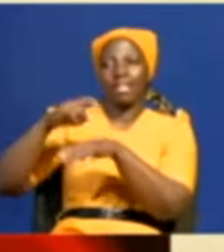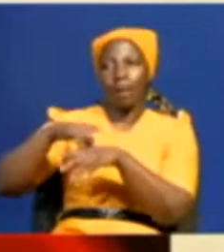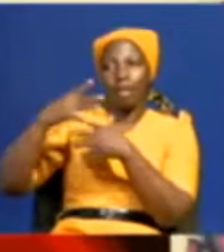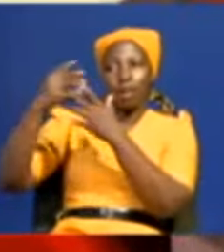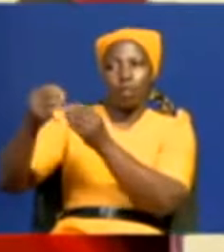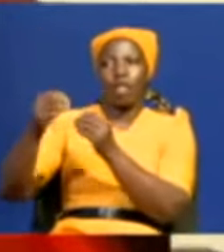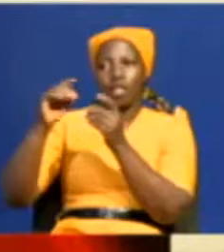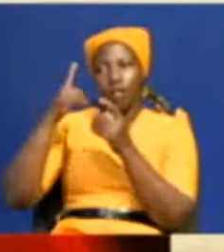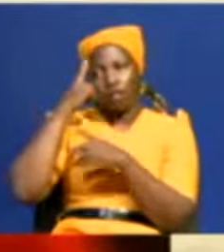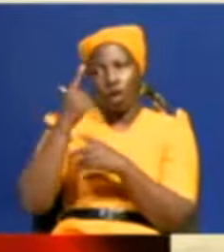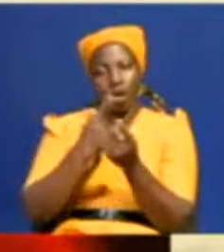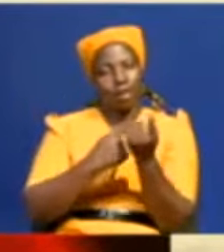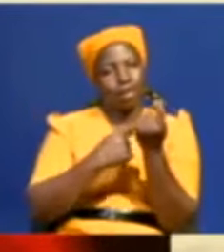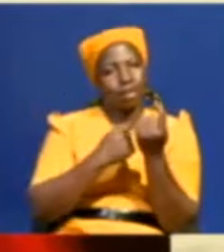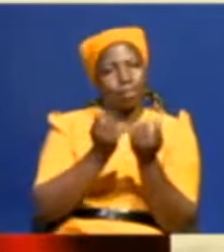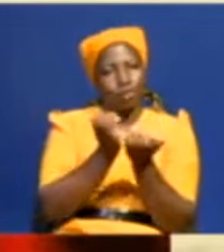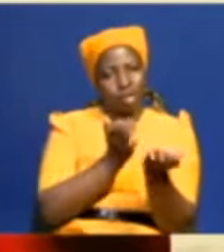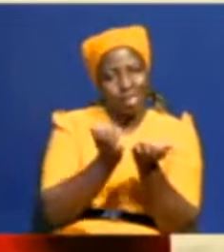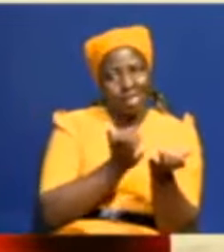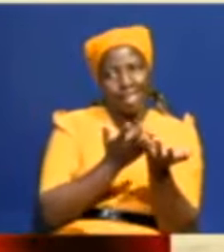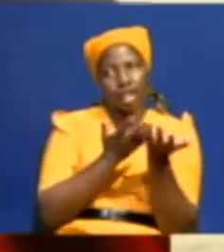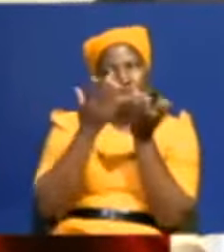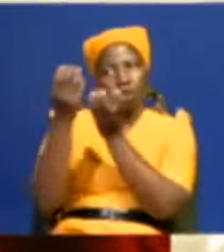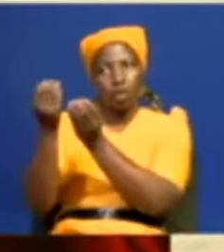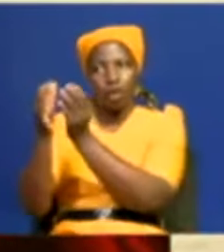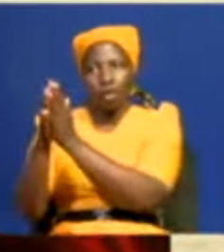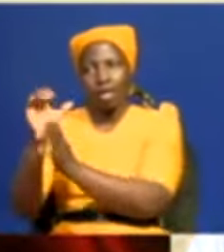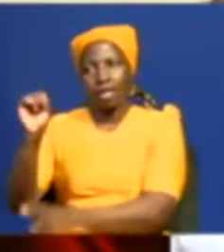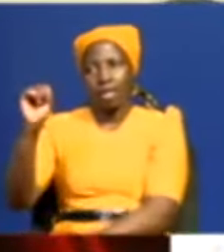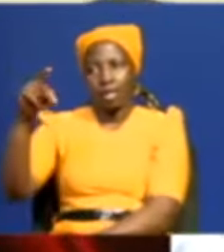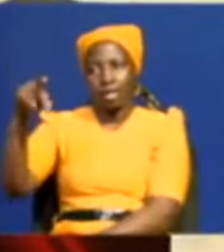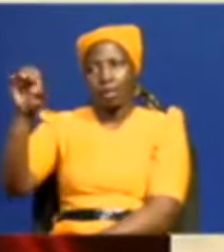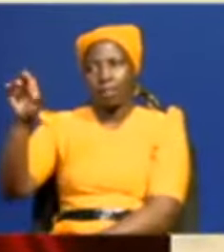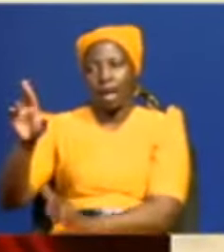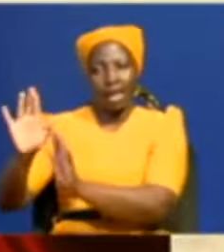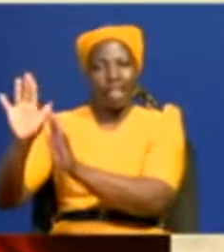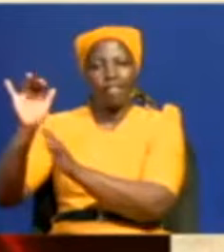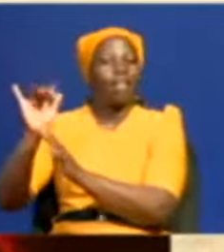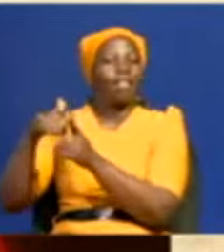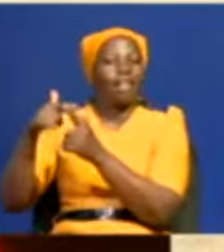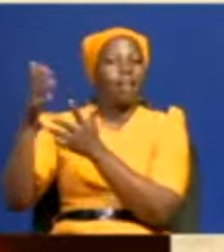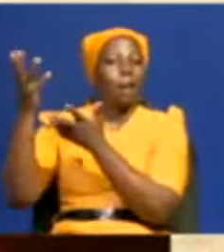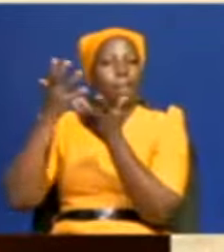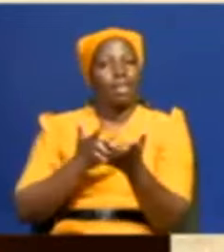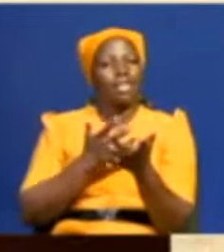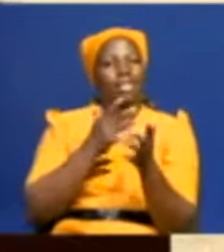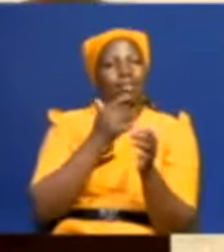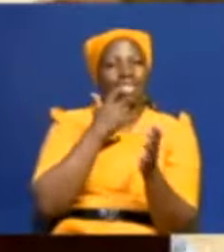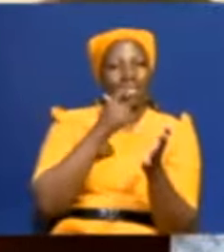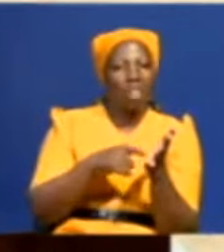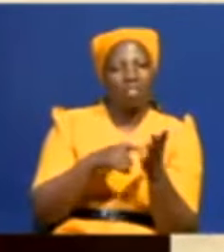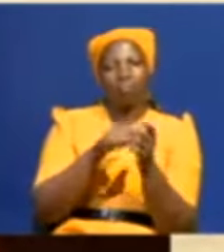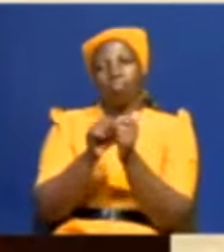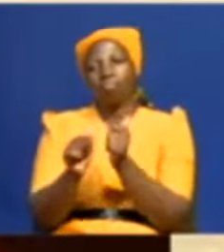would go with the spear to that place, leave it there, get grains in return, Whenever they came here with the grains, the